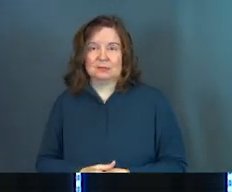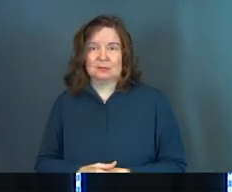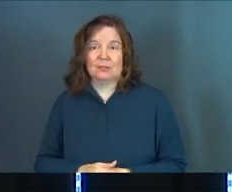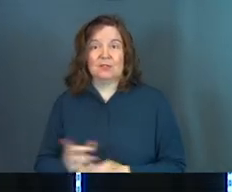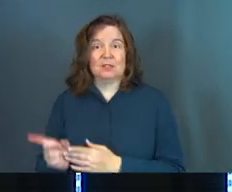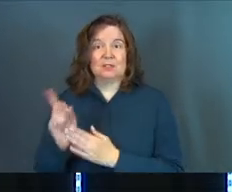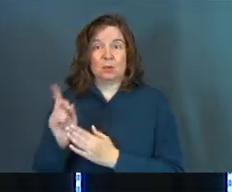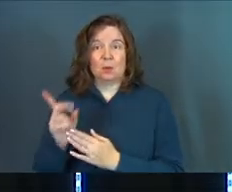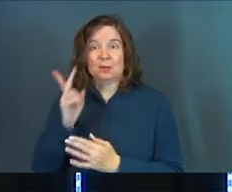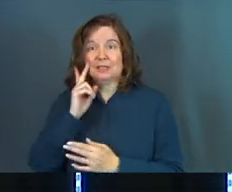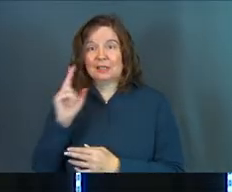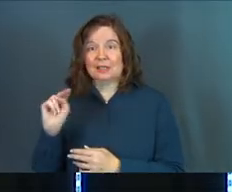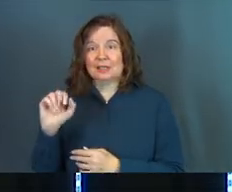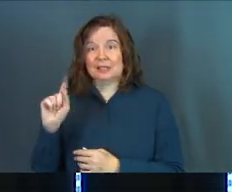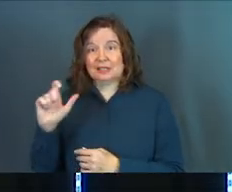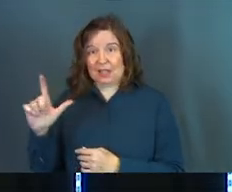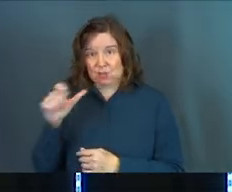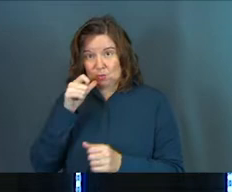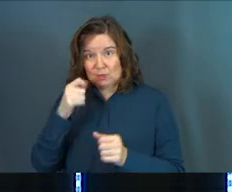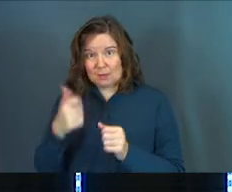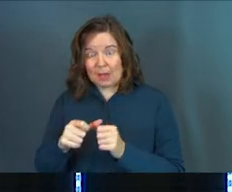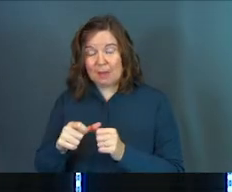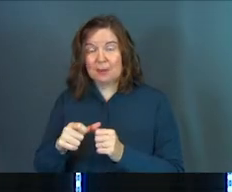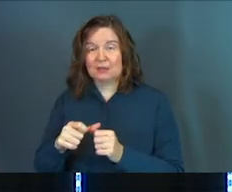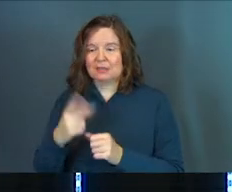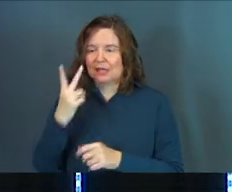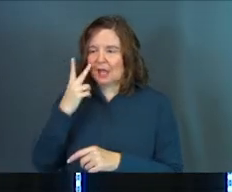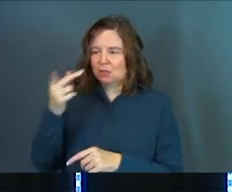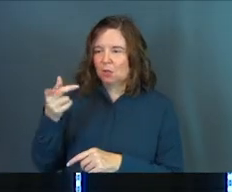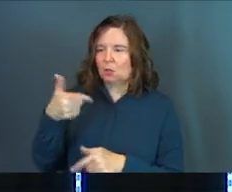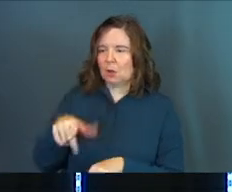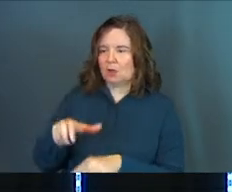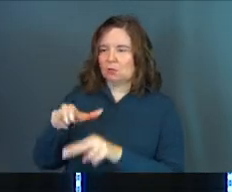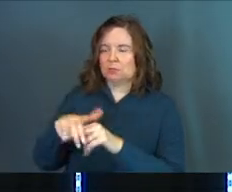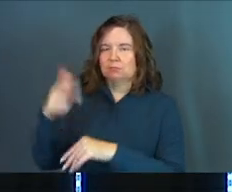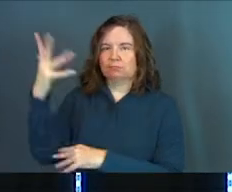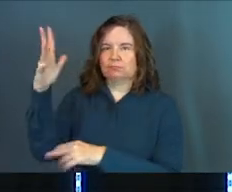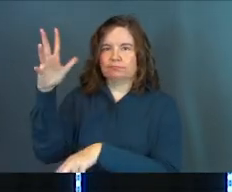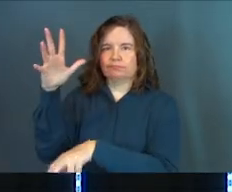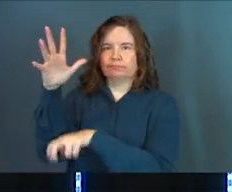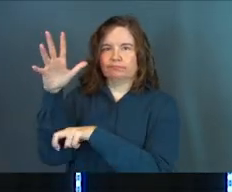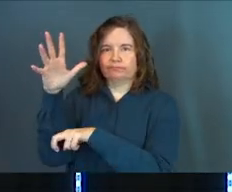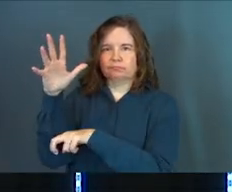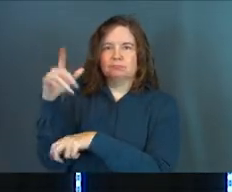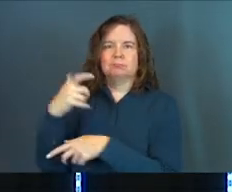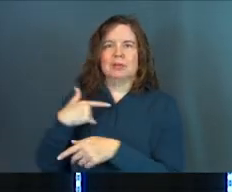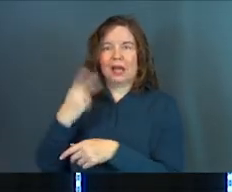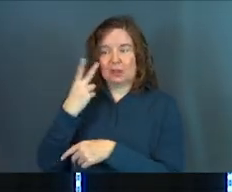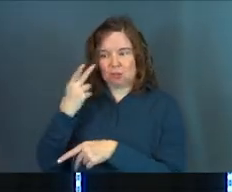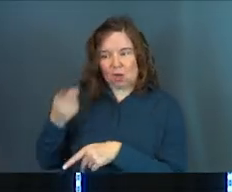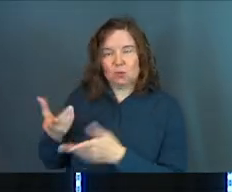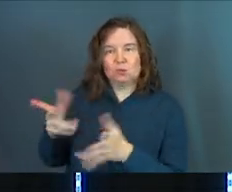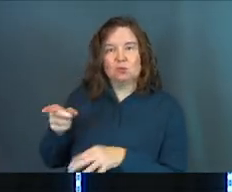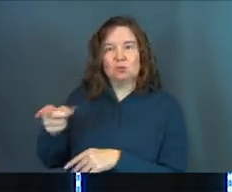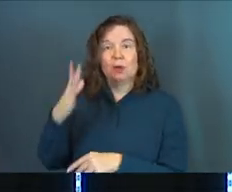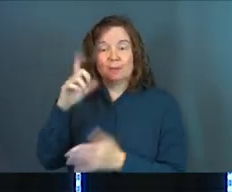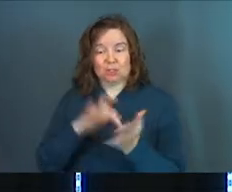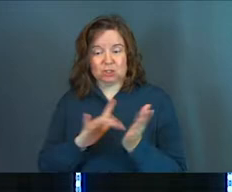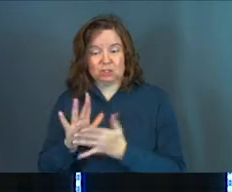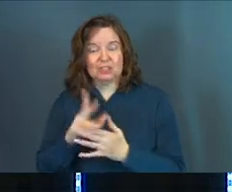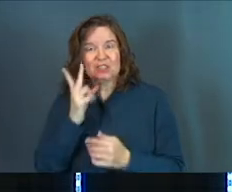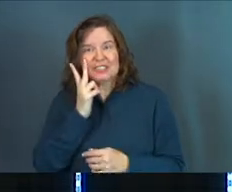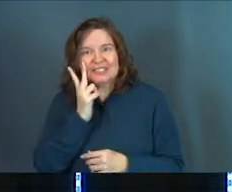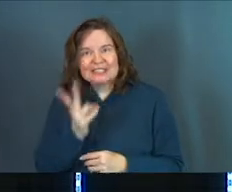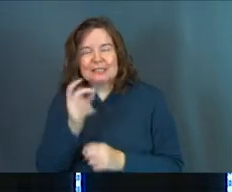There's a moment when he sees Nathanael. Do you remember this? And he says, I saw you while you were under the fig tree. Because Jesus could